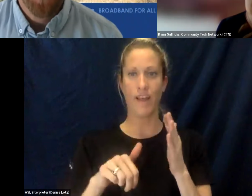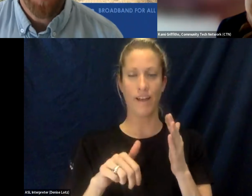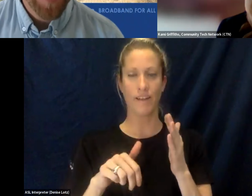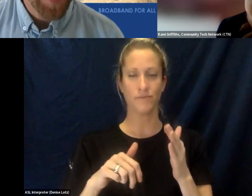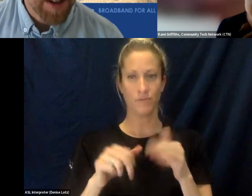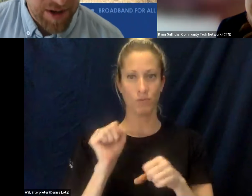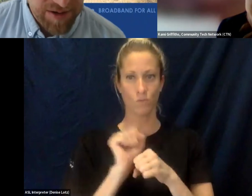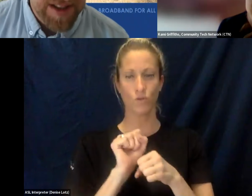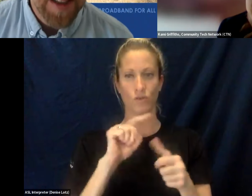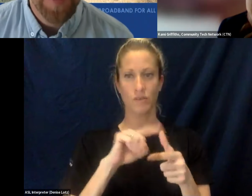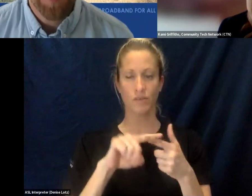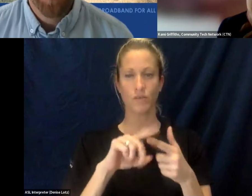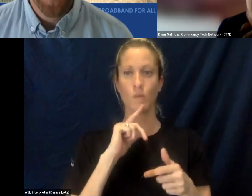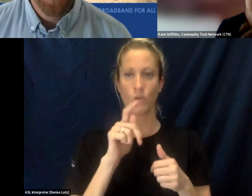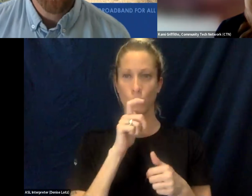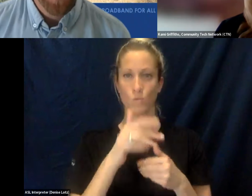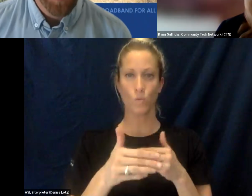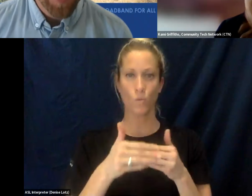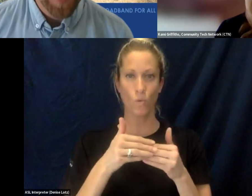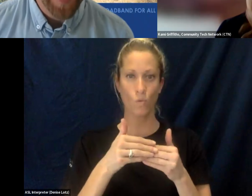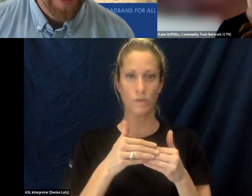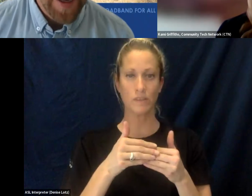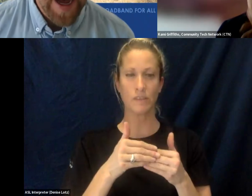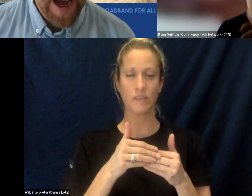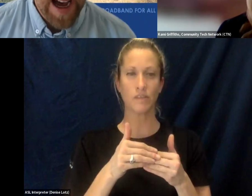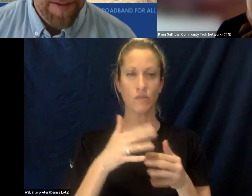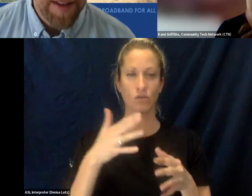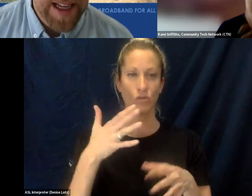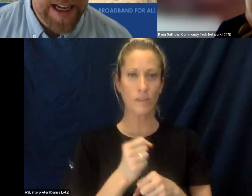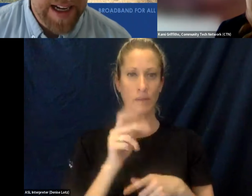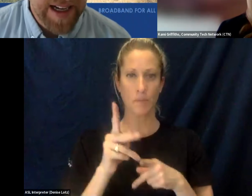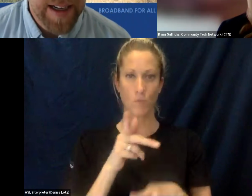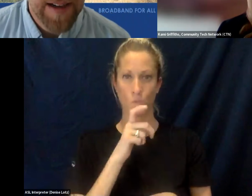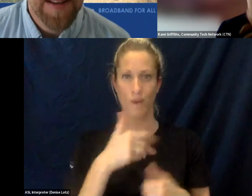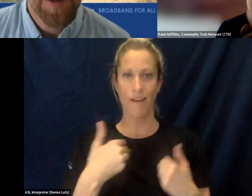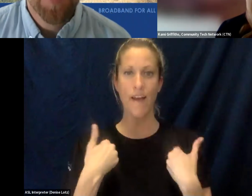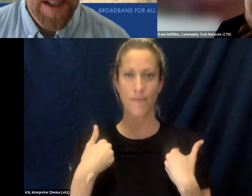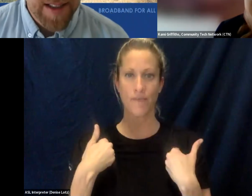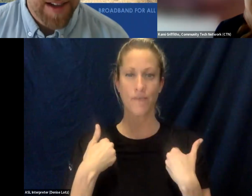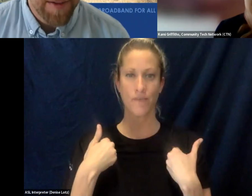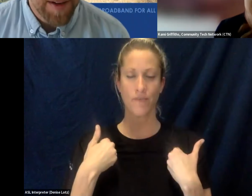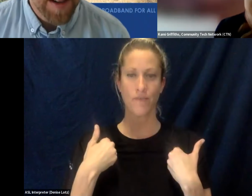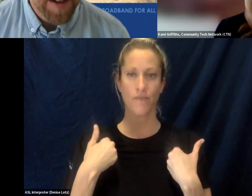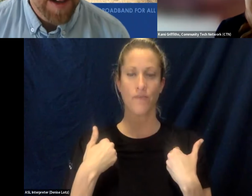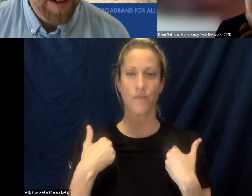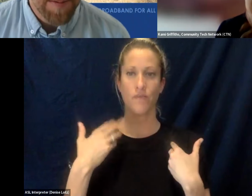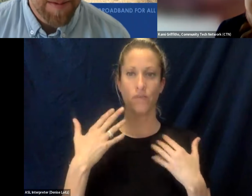is those that are closest, those trusted messengers that have the trust